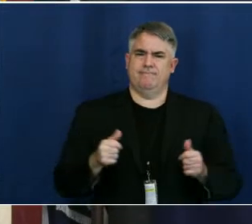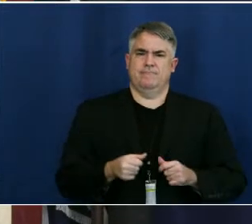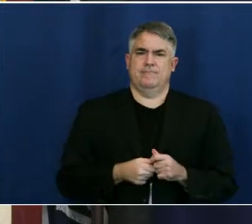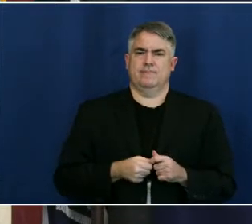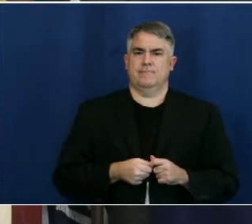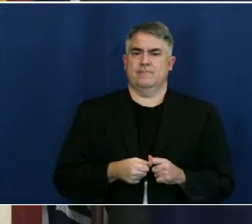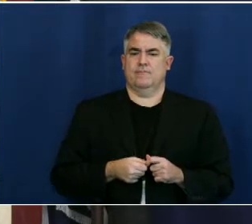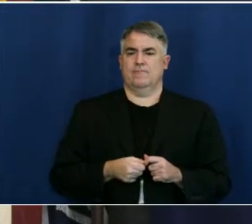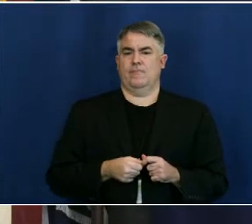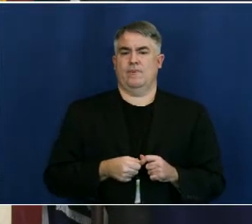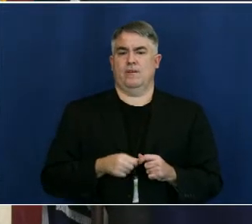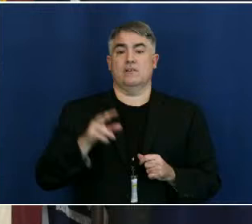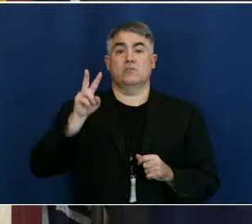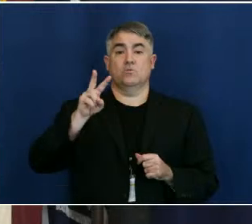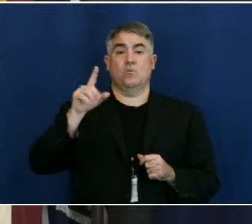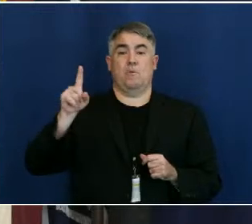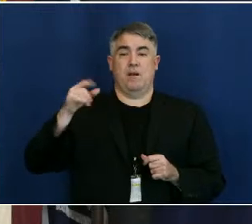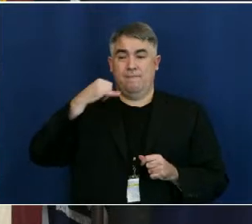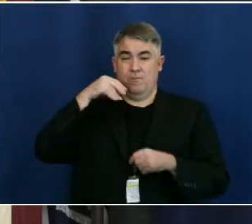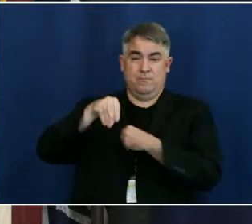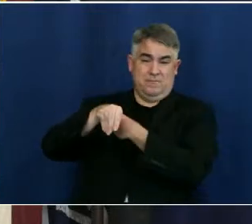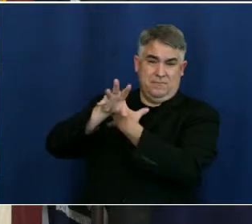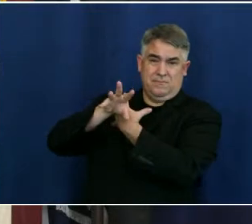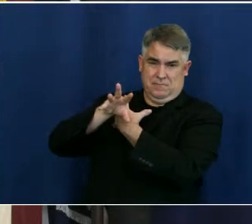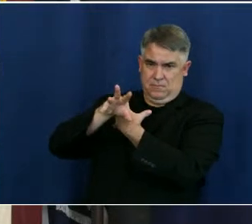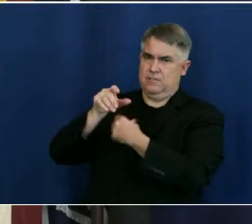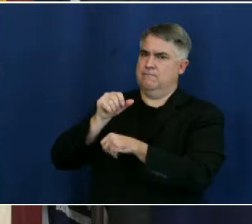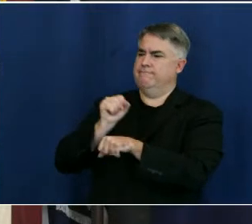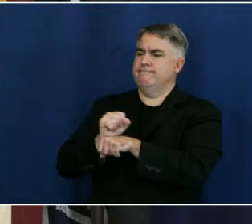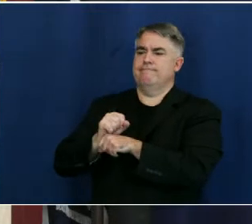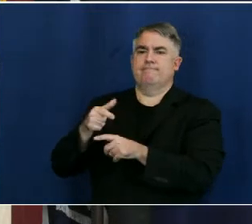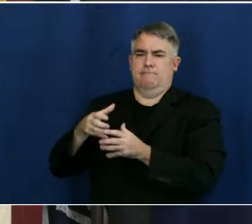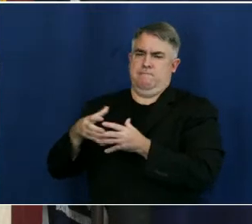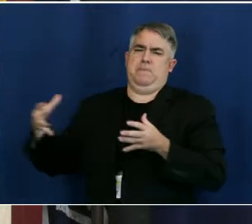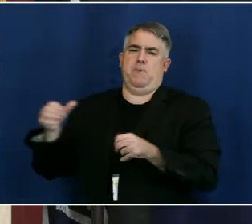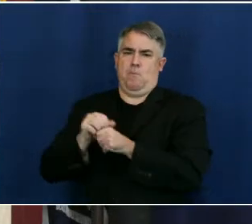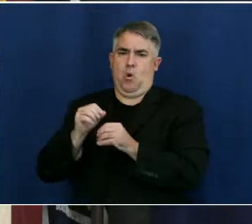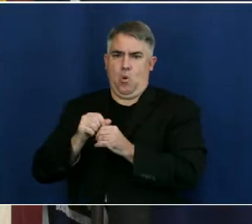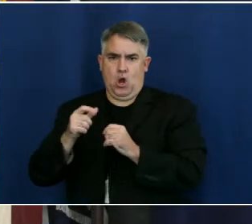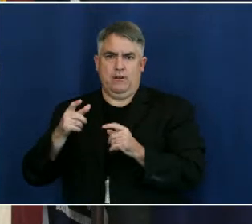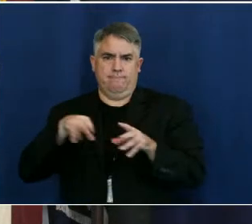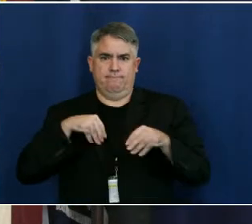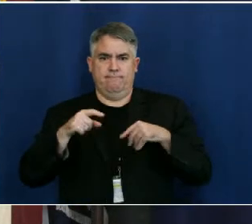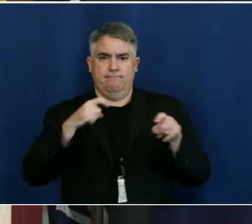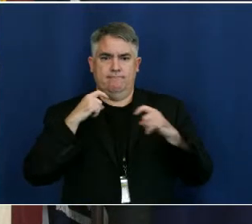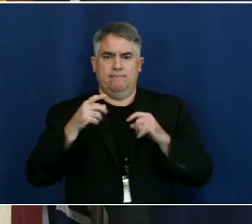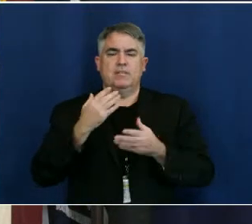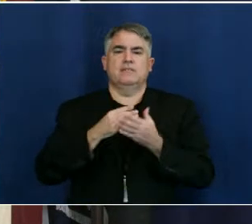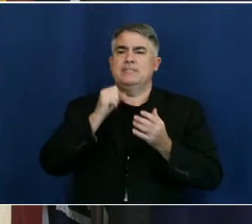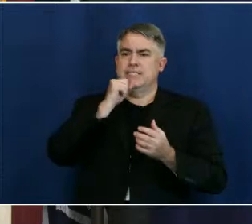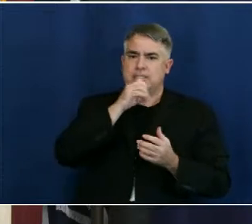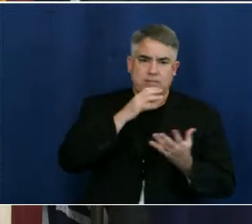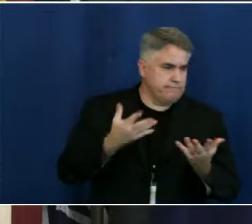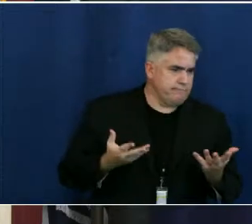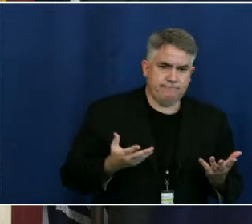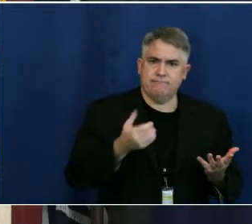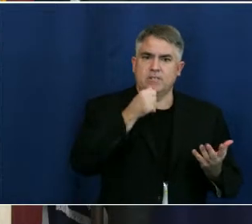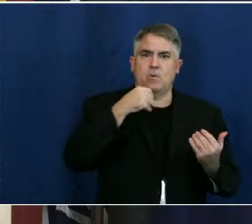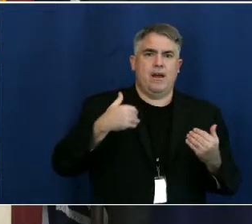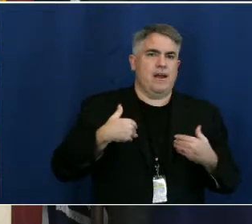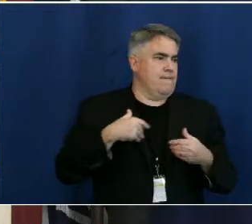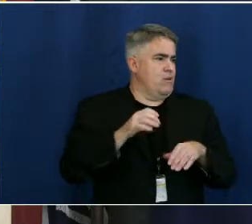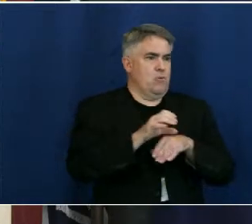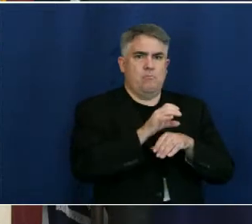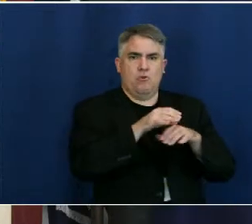for seniors who may not have access to a computer. I've been really touched at the kids taking care of parents